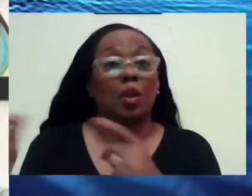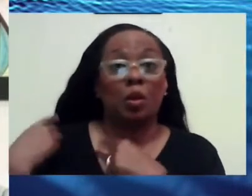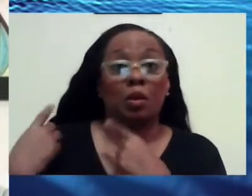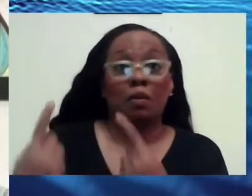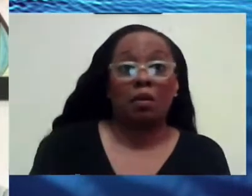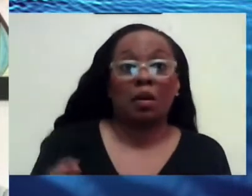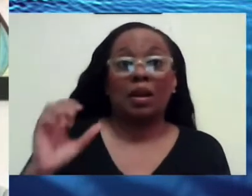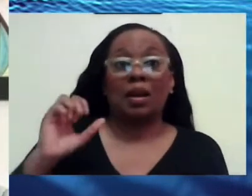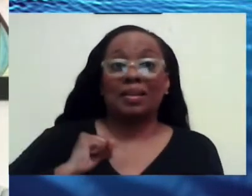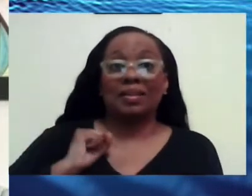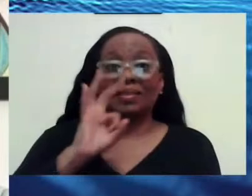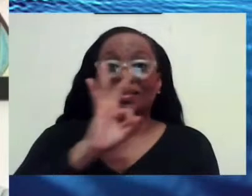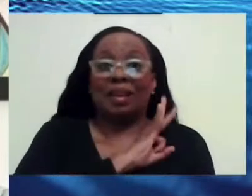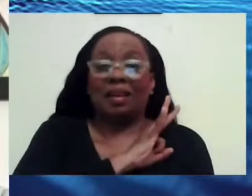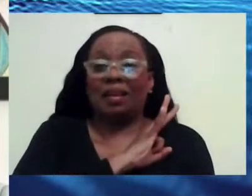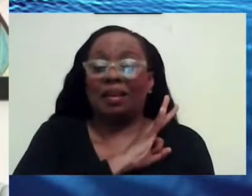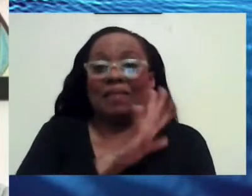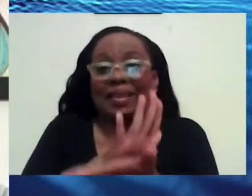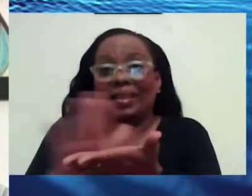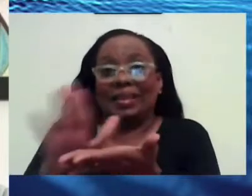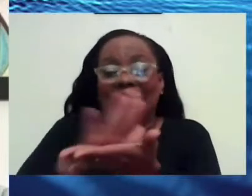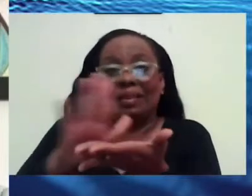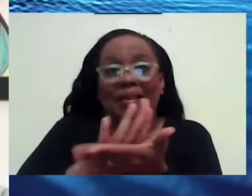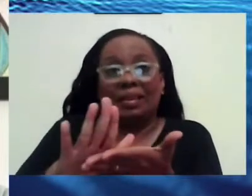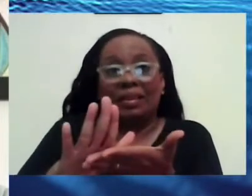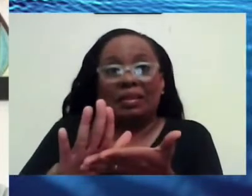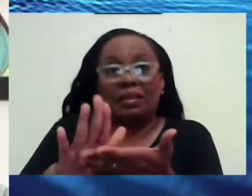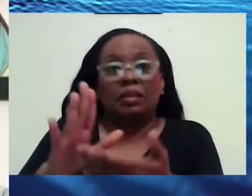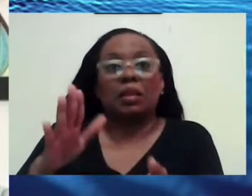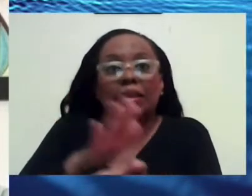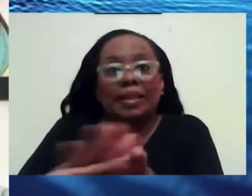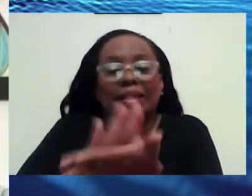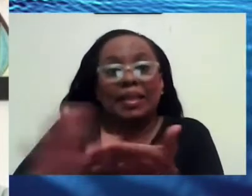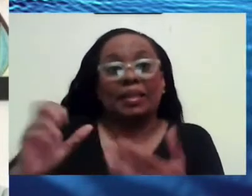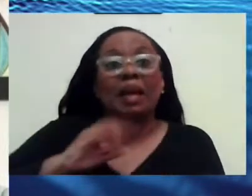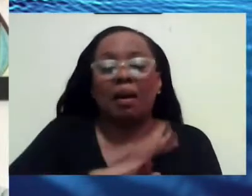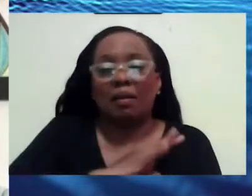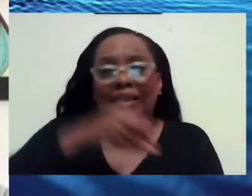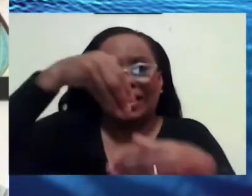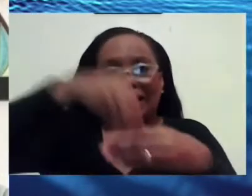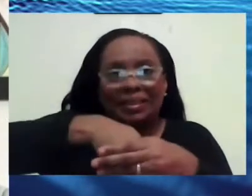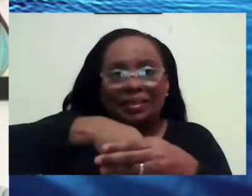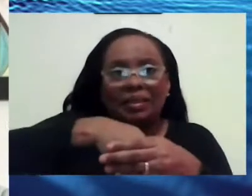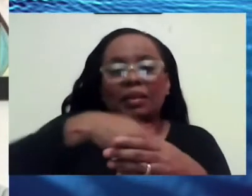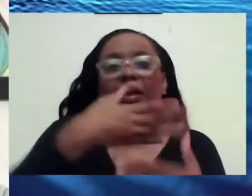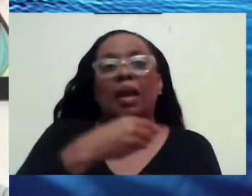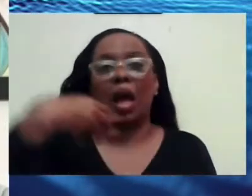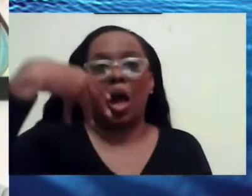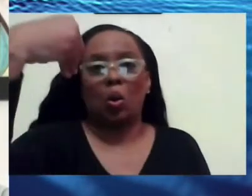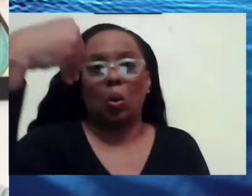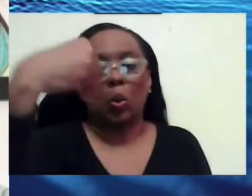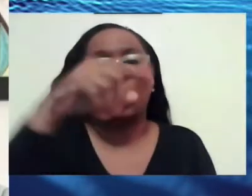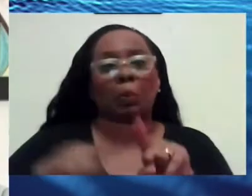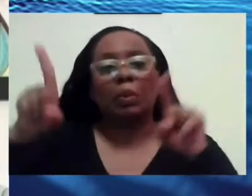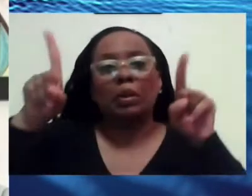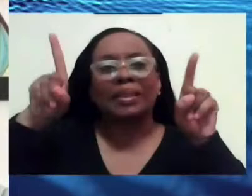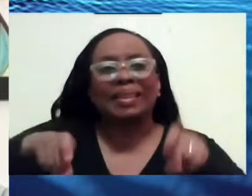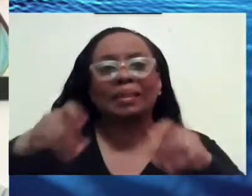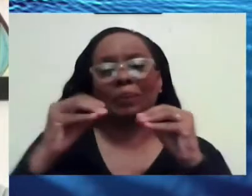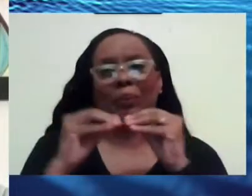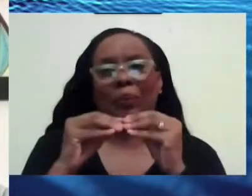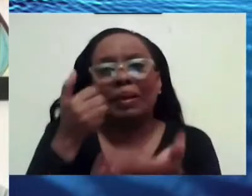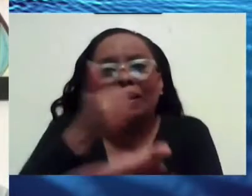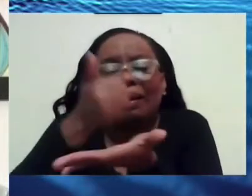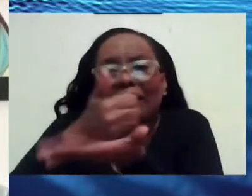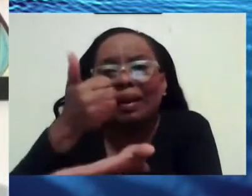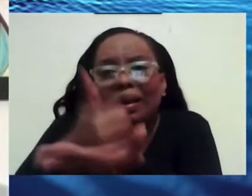the inside and on the outside of the buildings, but we recognize that more technical assistance is going to be needed to assist them in